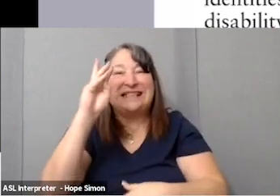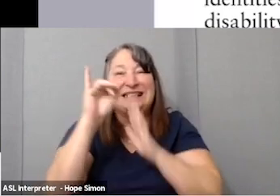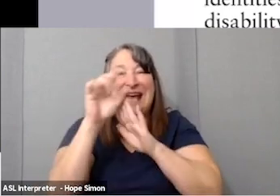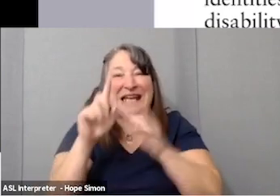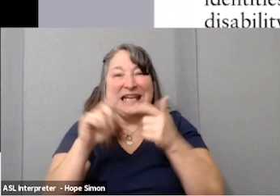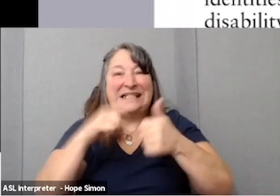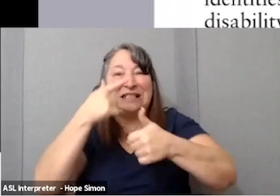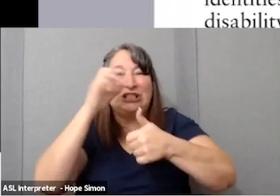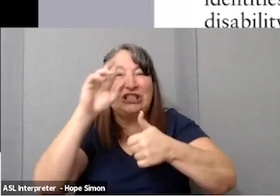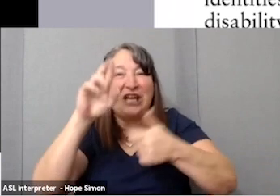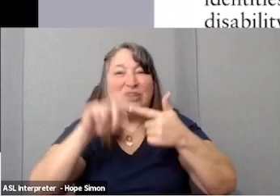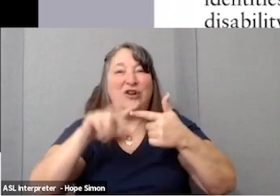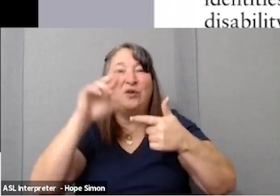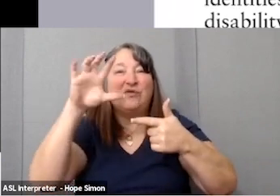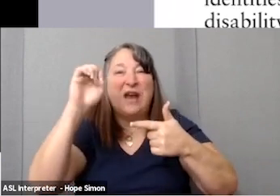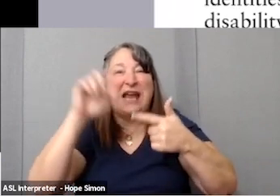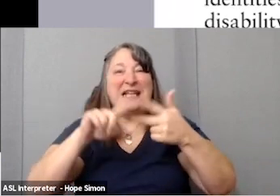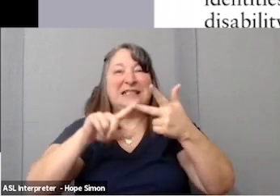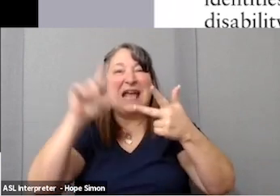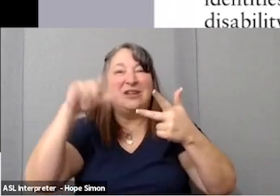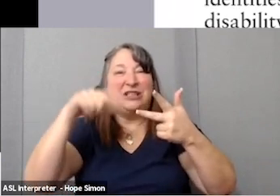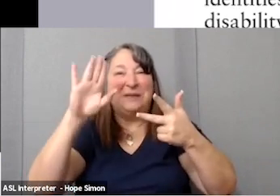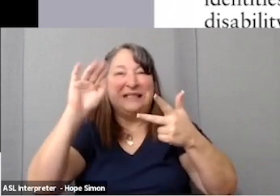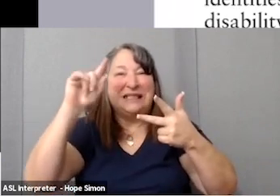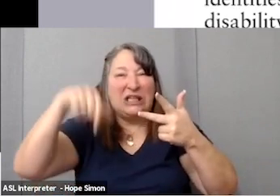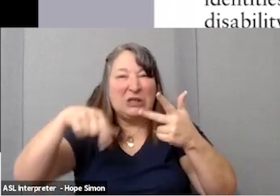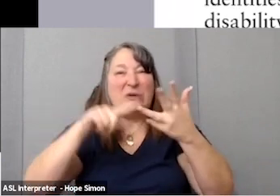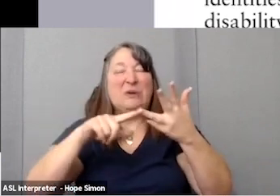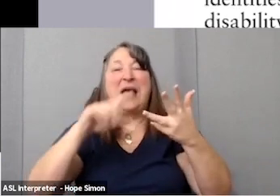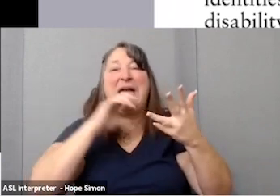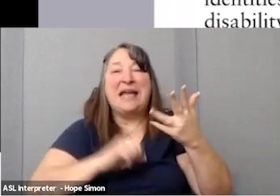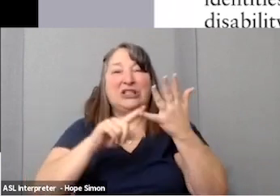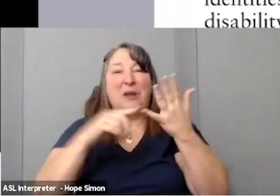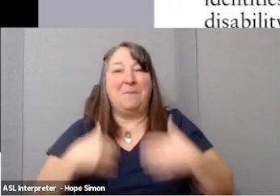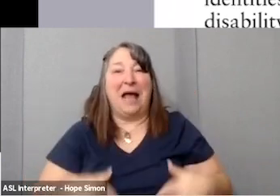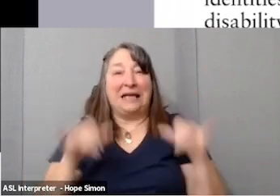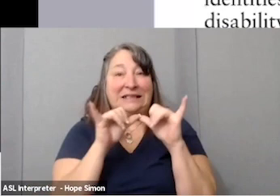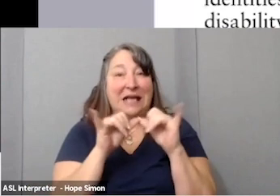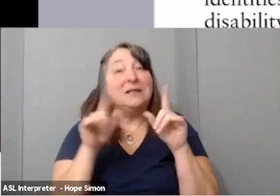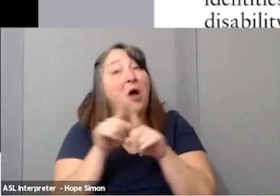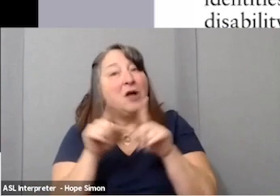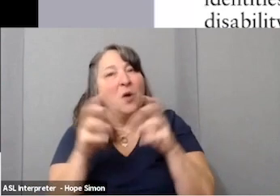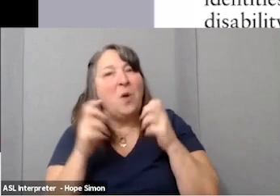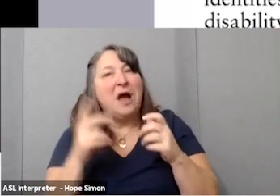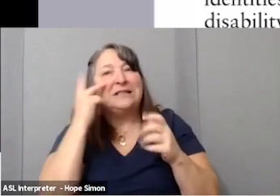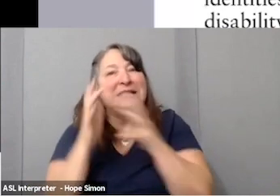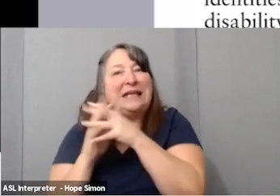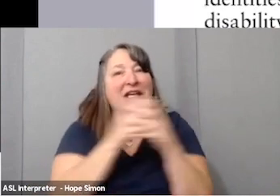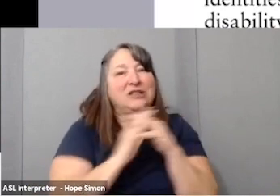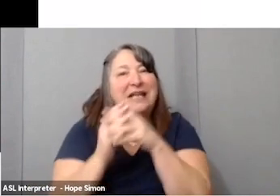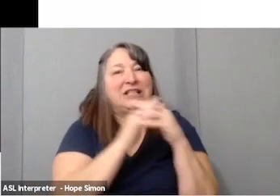race, LGBTQ, disability, age, and body size. But we're also interested in looking at the intersectionalities of